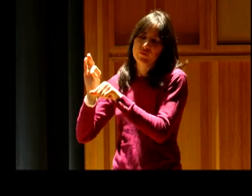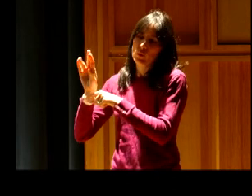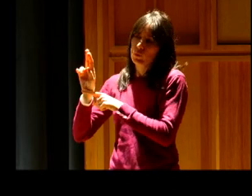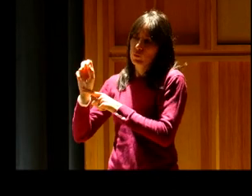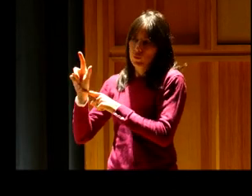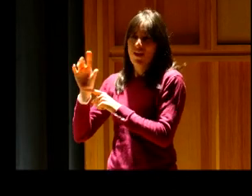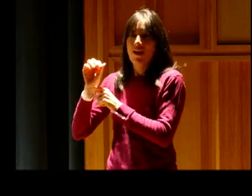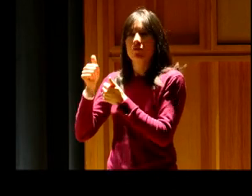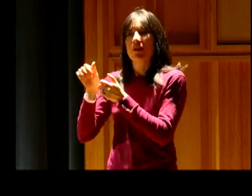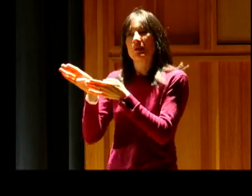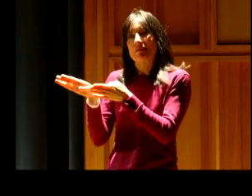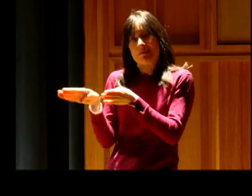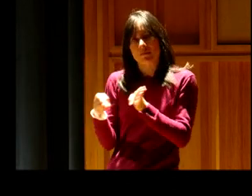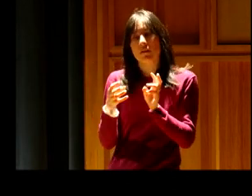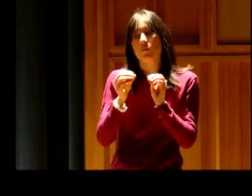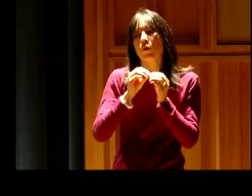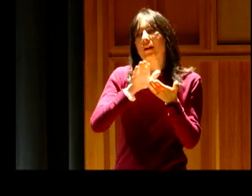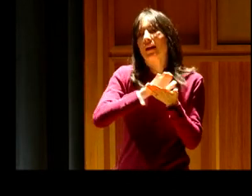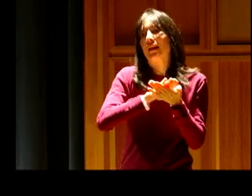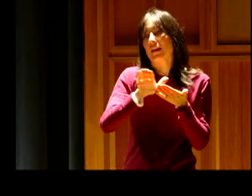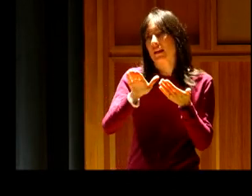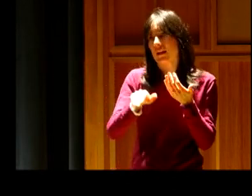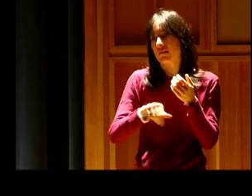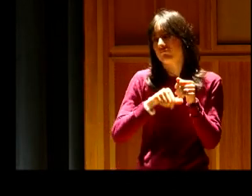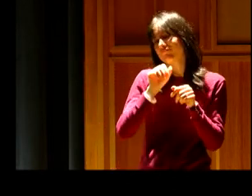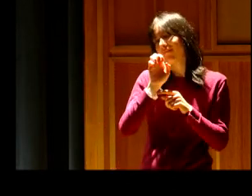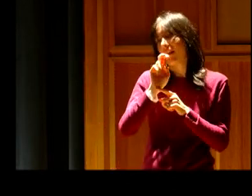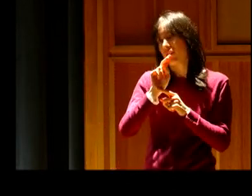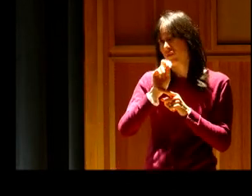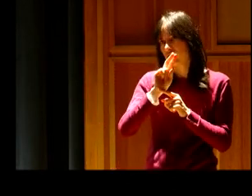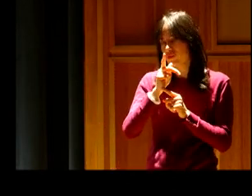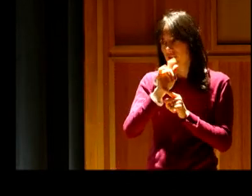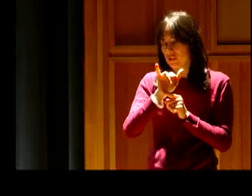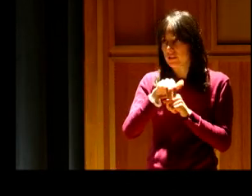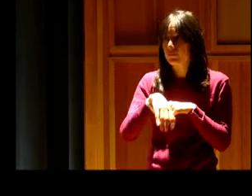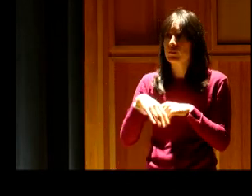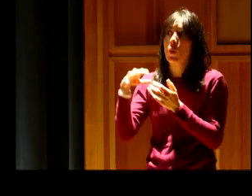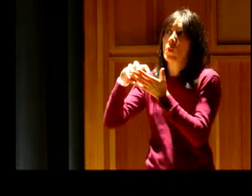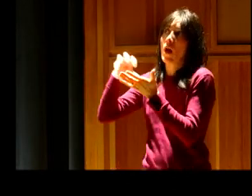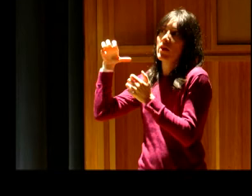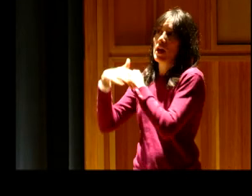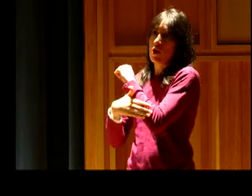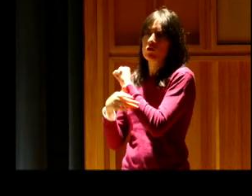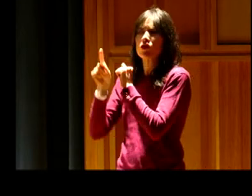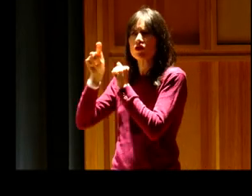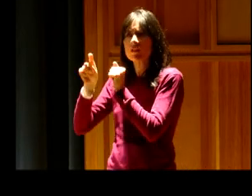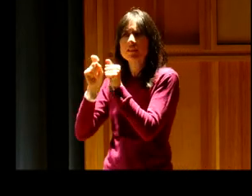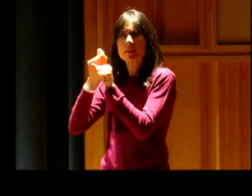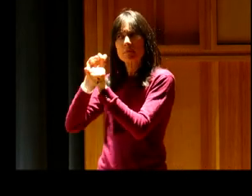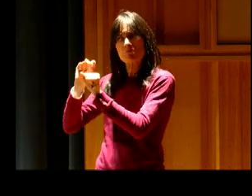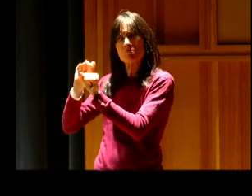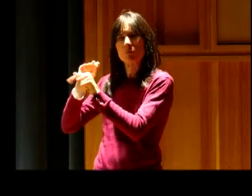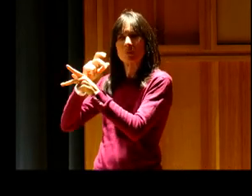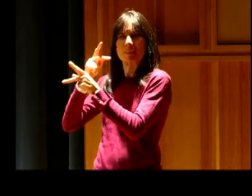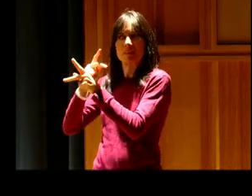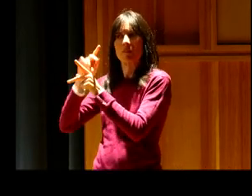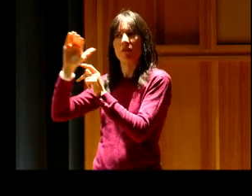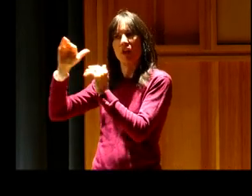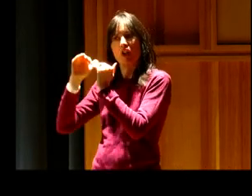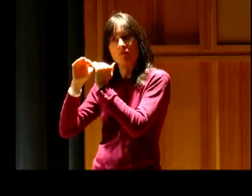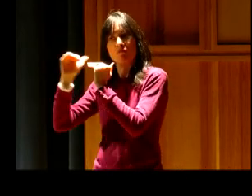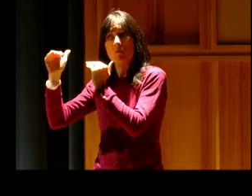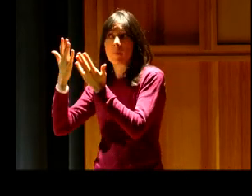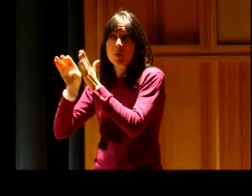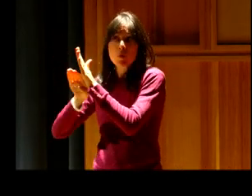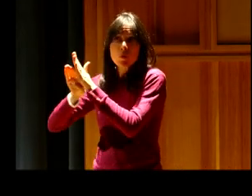economy. It's a vision in which wealthy countries continue to maintain their standard of living and even grow